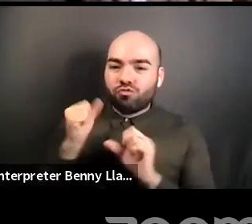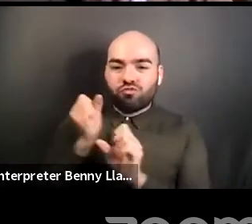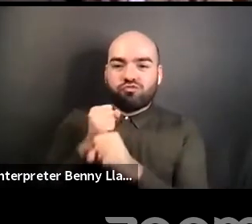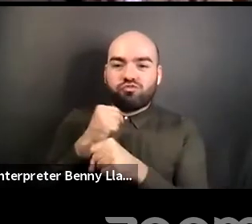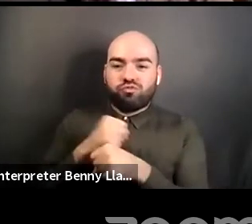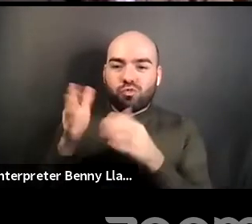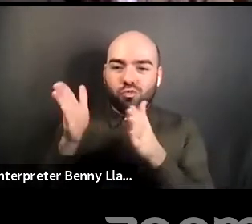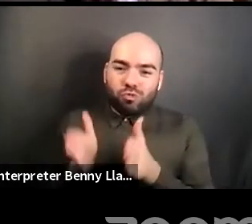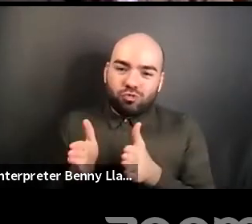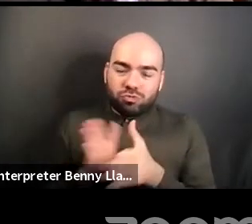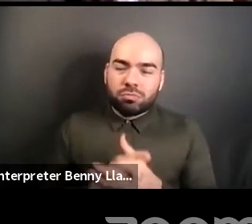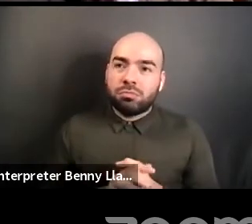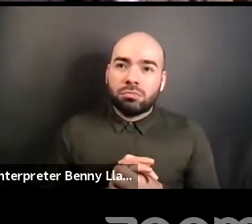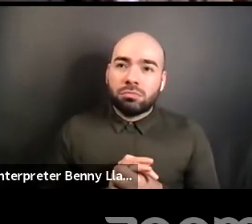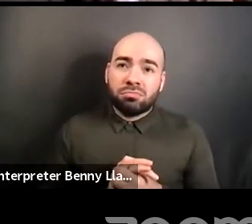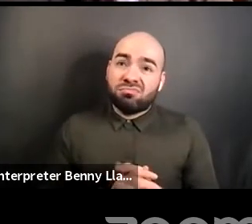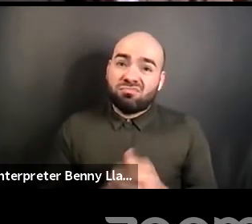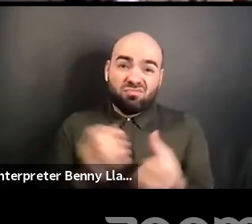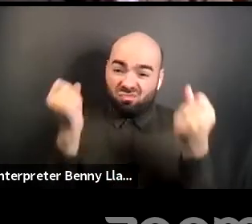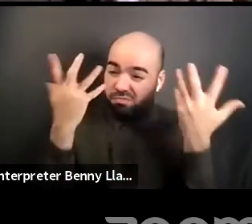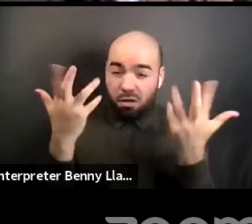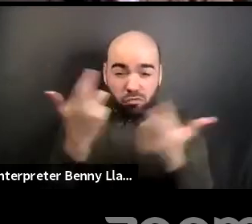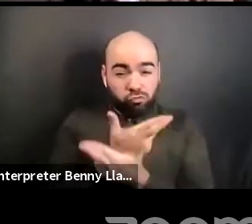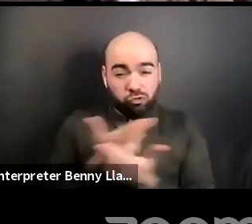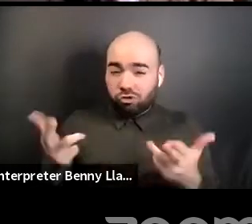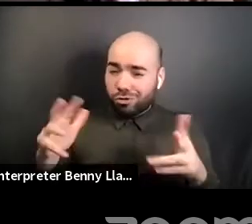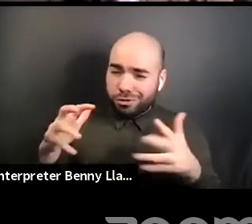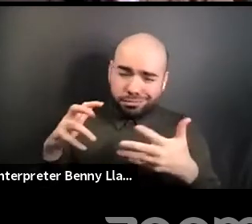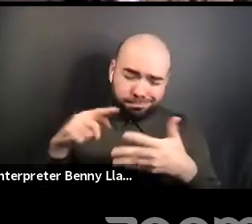there are tons of resources out there.